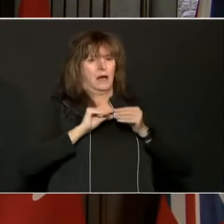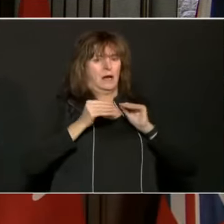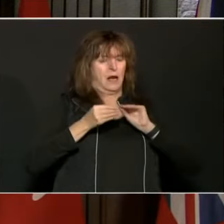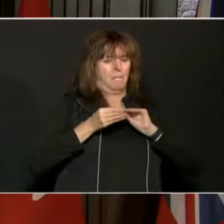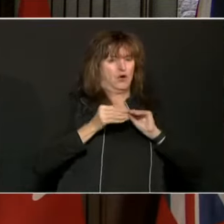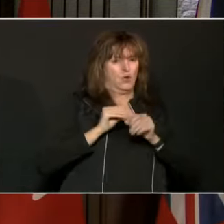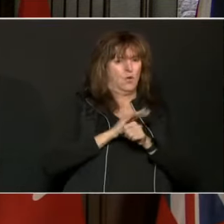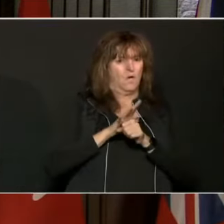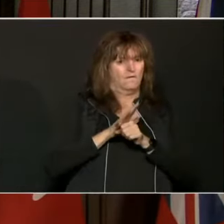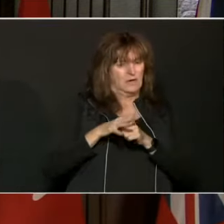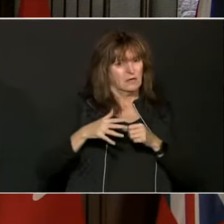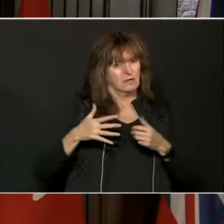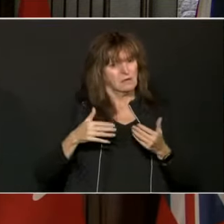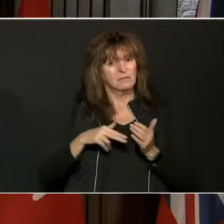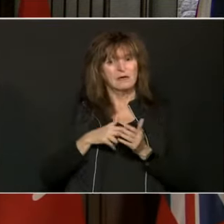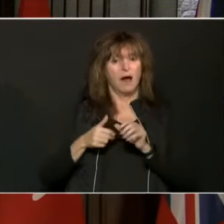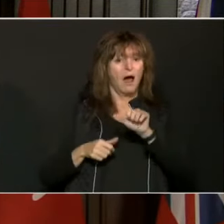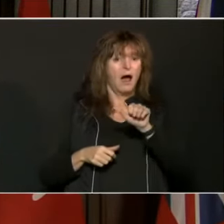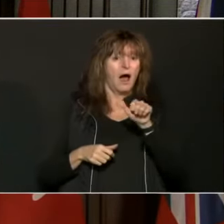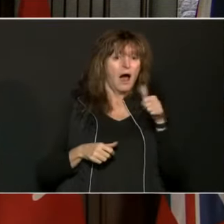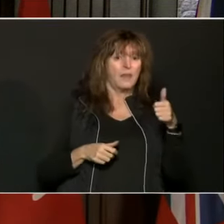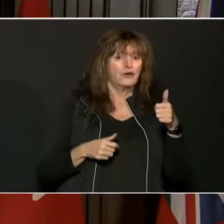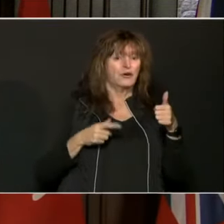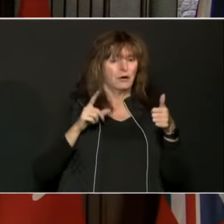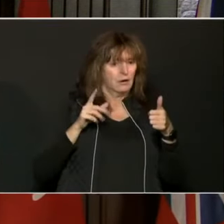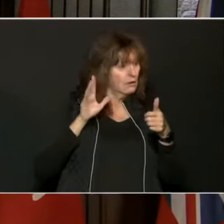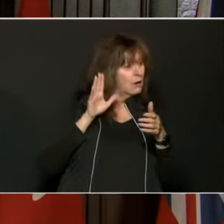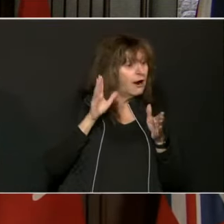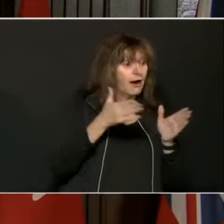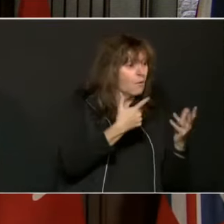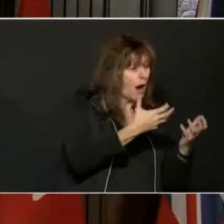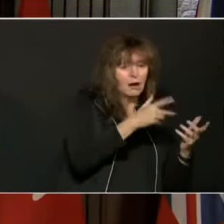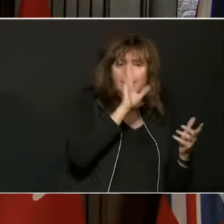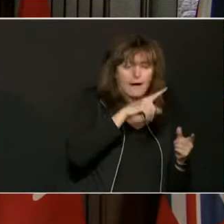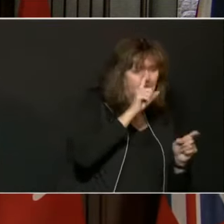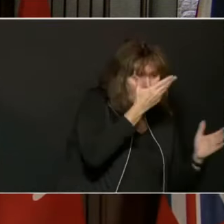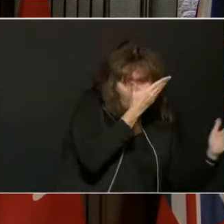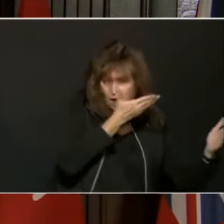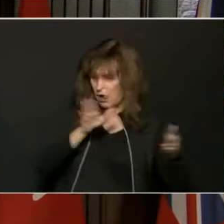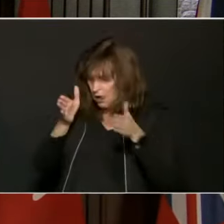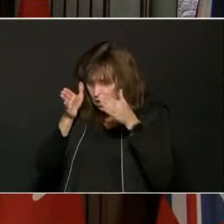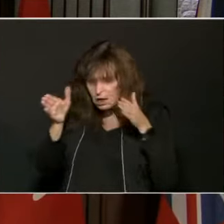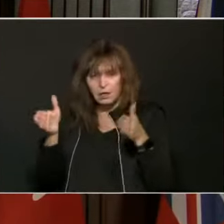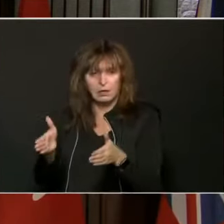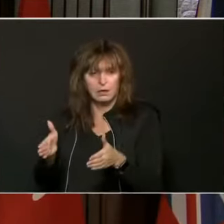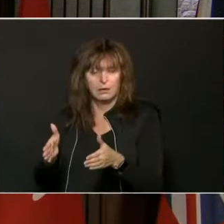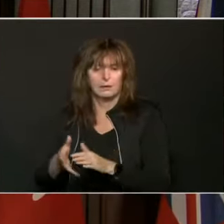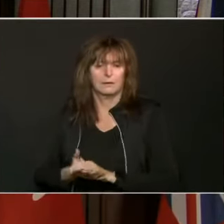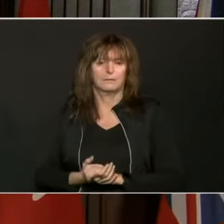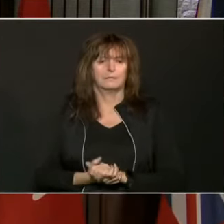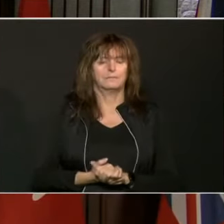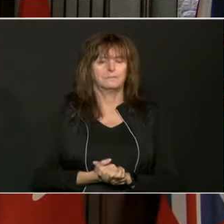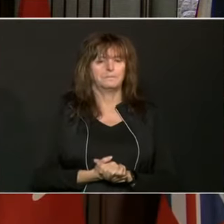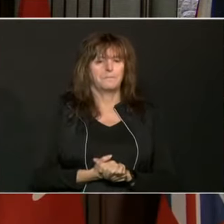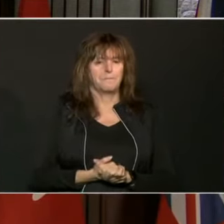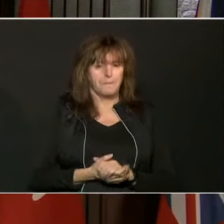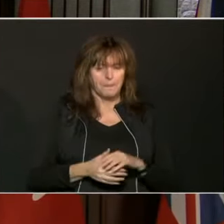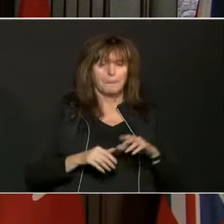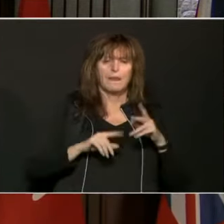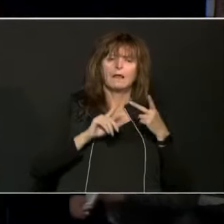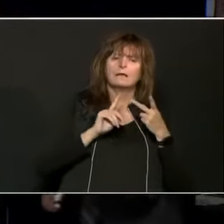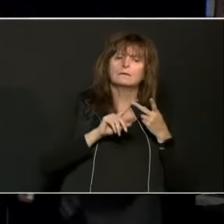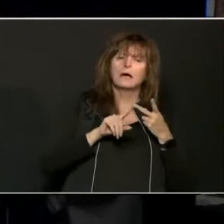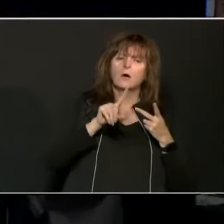Follow up? And this, I think, is maybe more generally either for Dr. Williams or the question of,